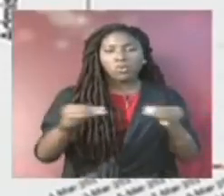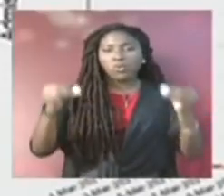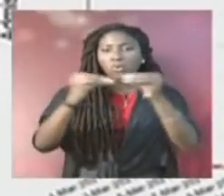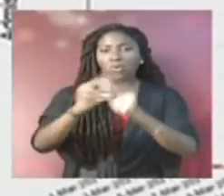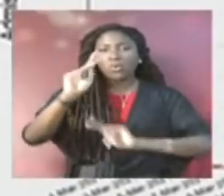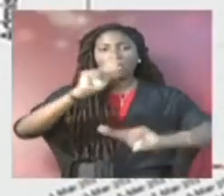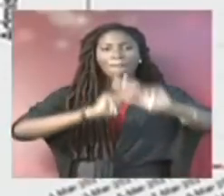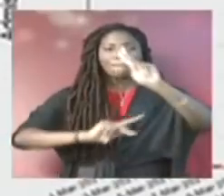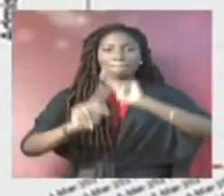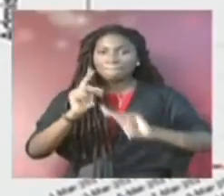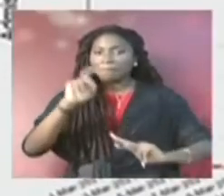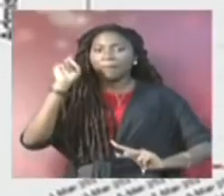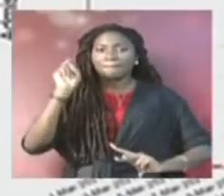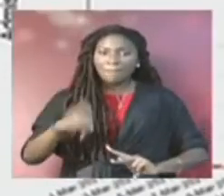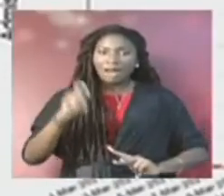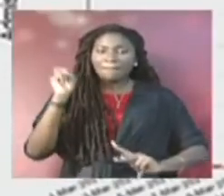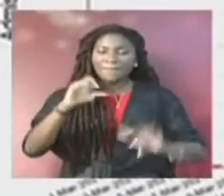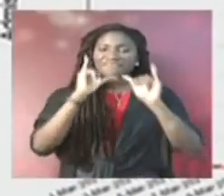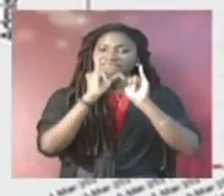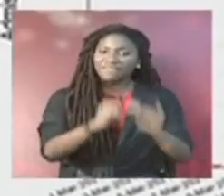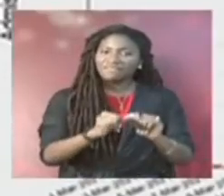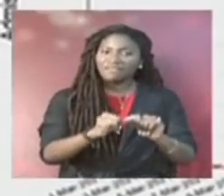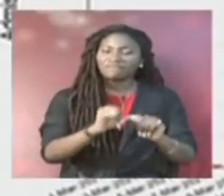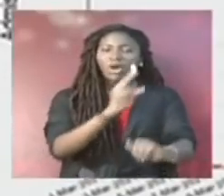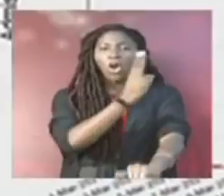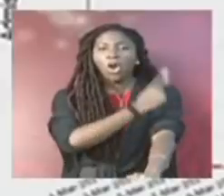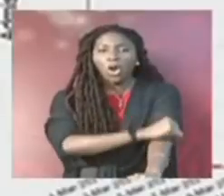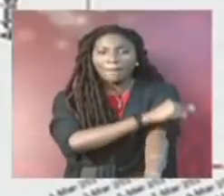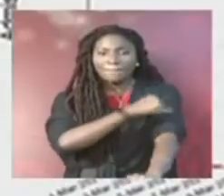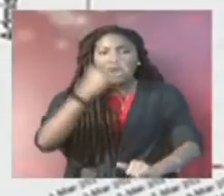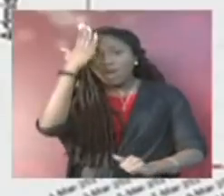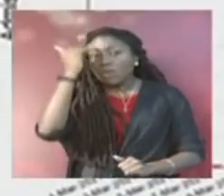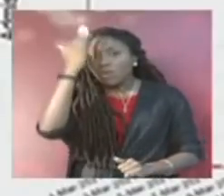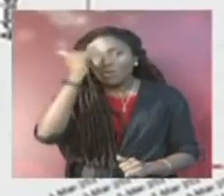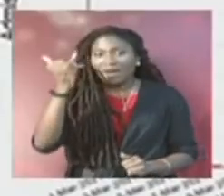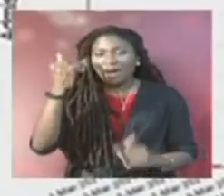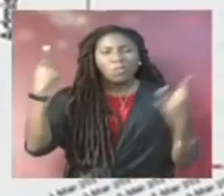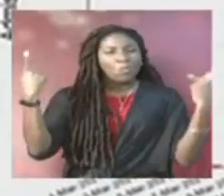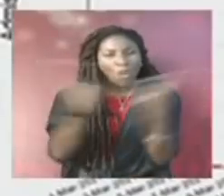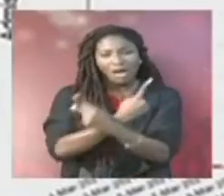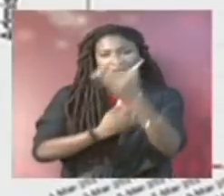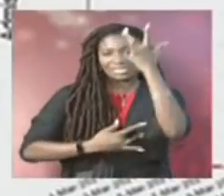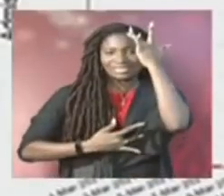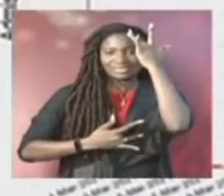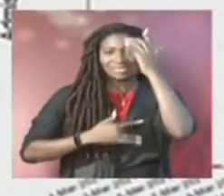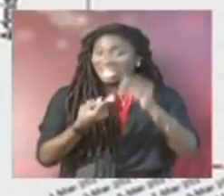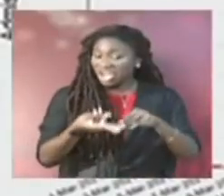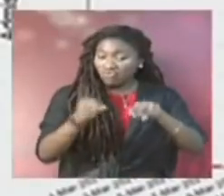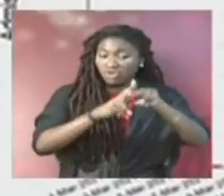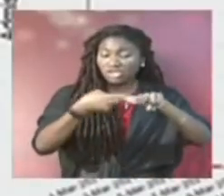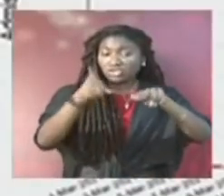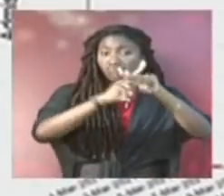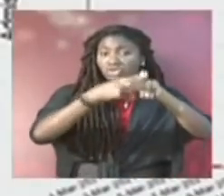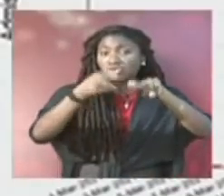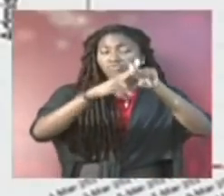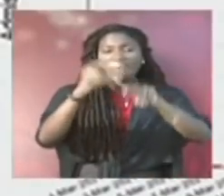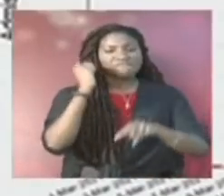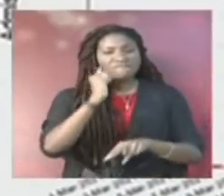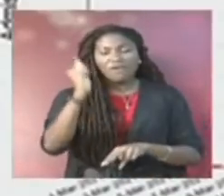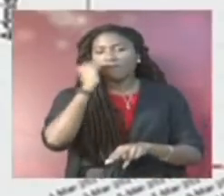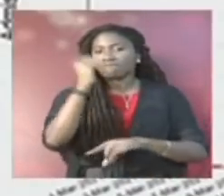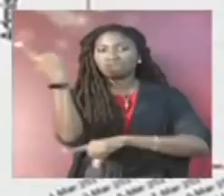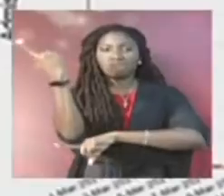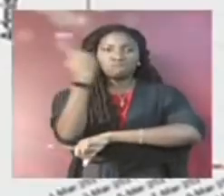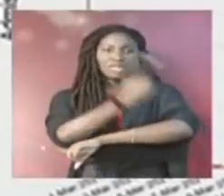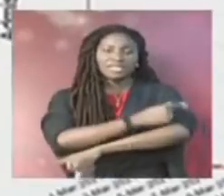or so, there has been a significantly greater increase from a day-to-day basis in terms of the number of persons that require